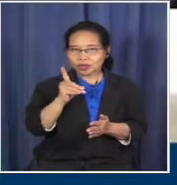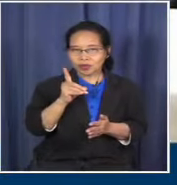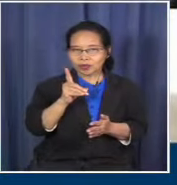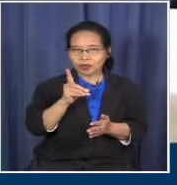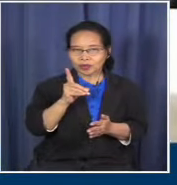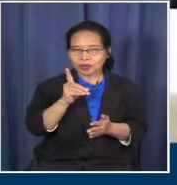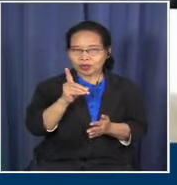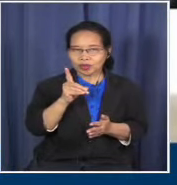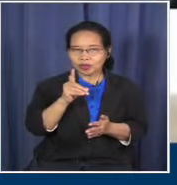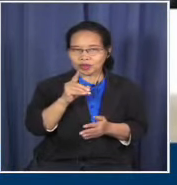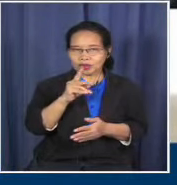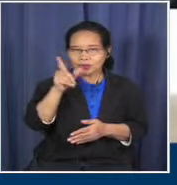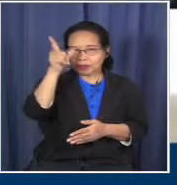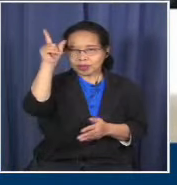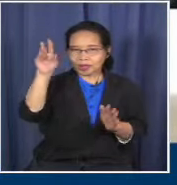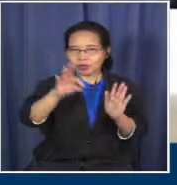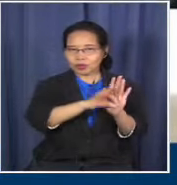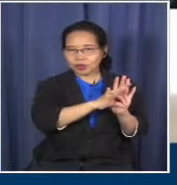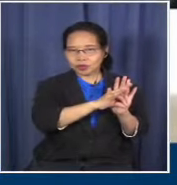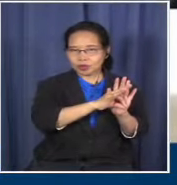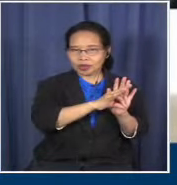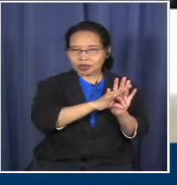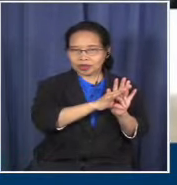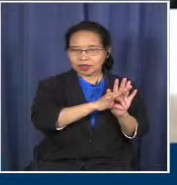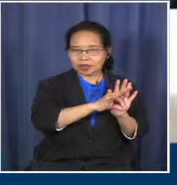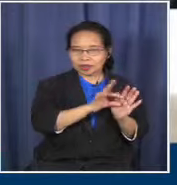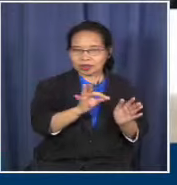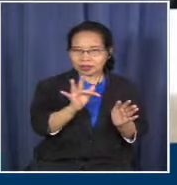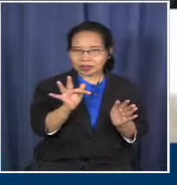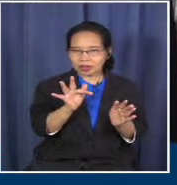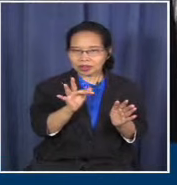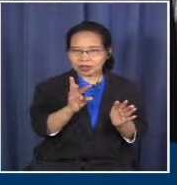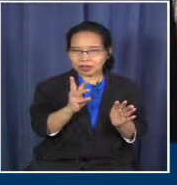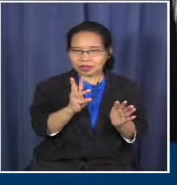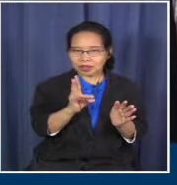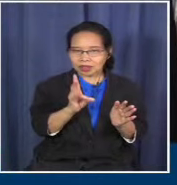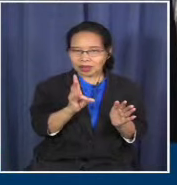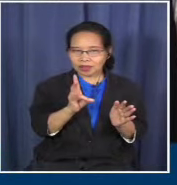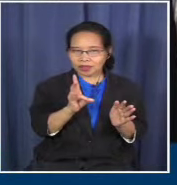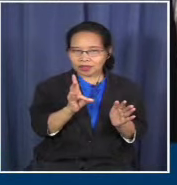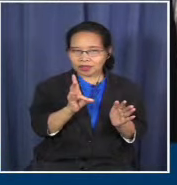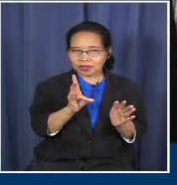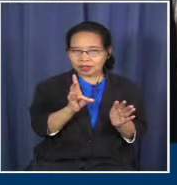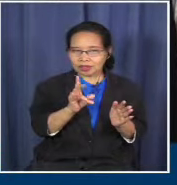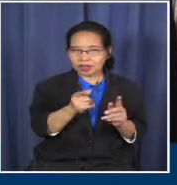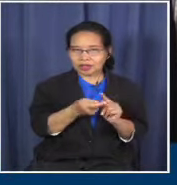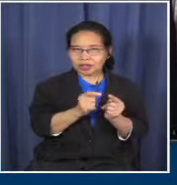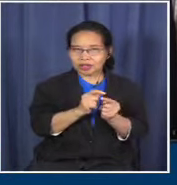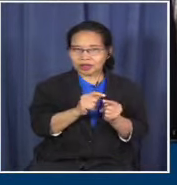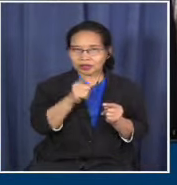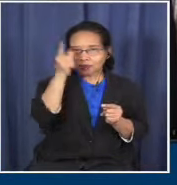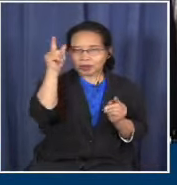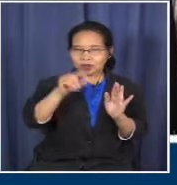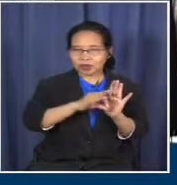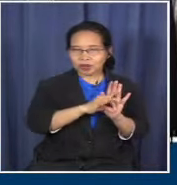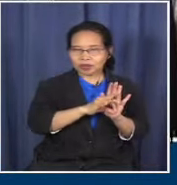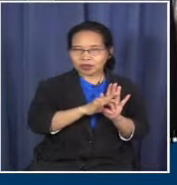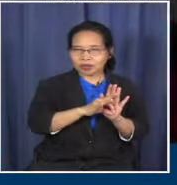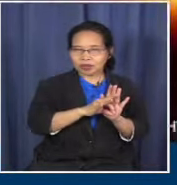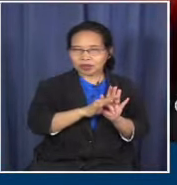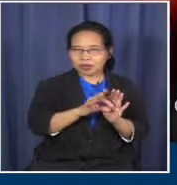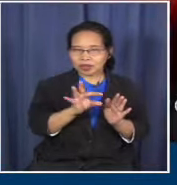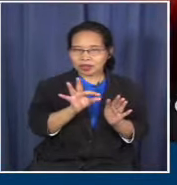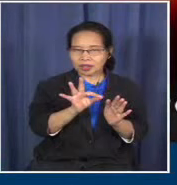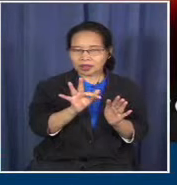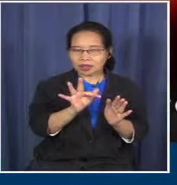This was written in 1957. Black holes were discovered in 1967. The